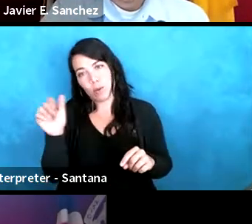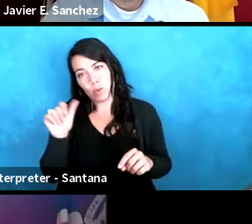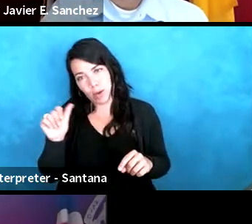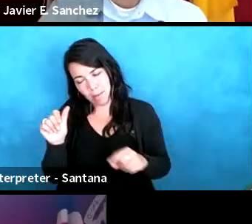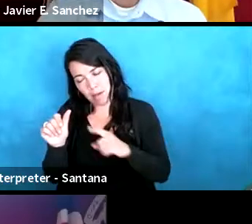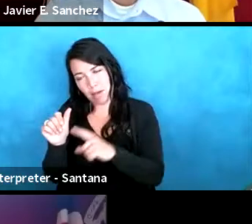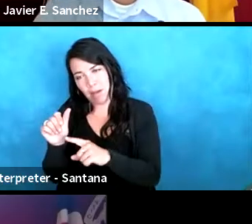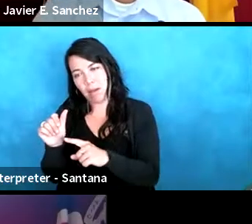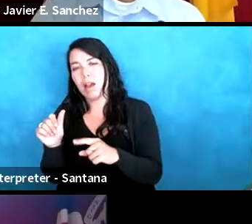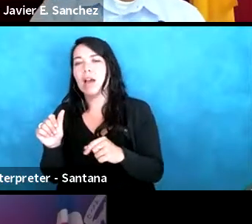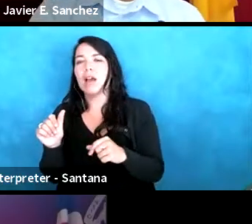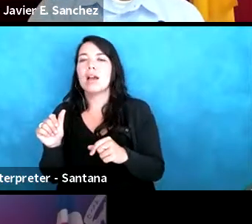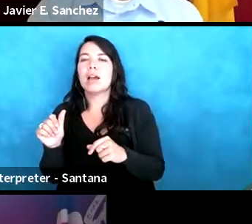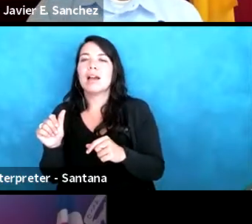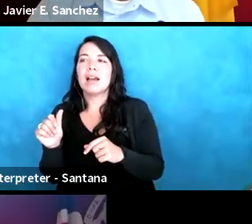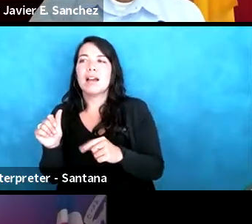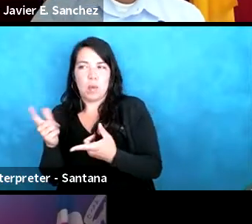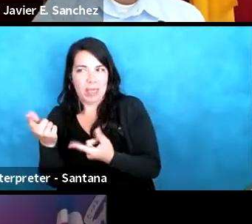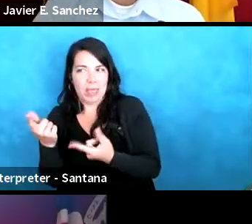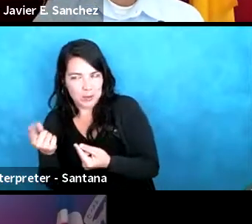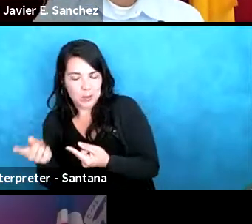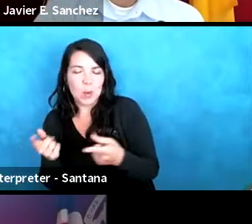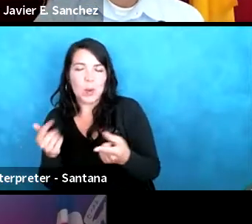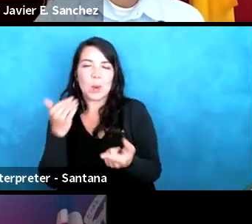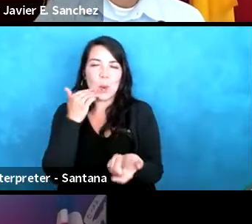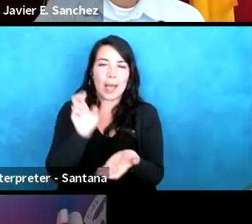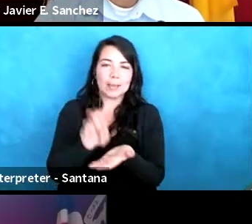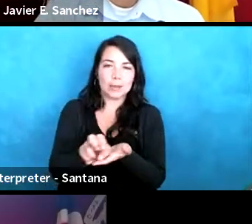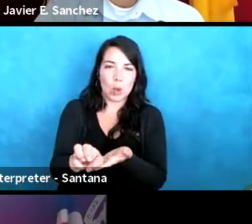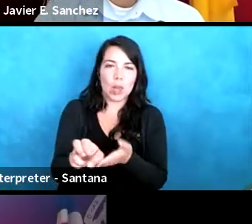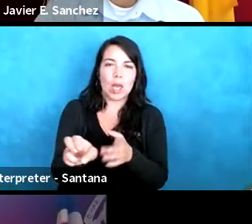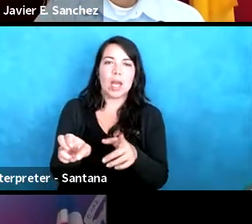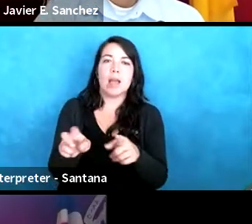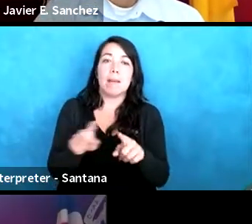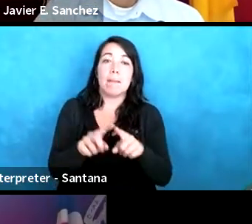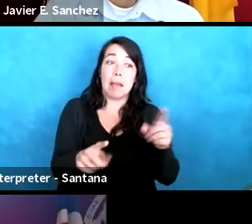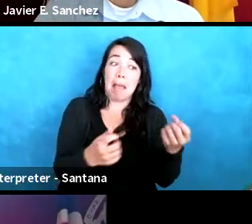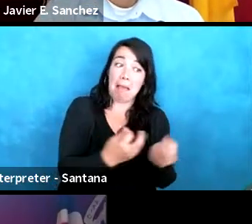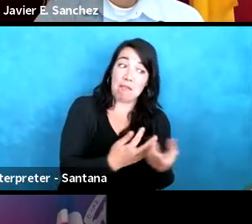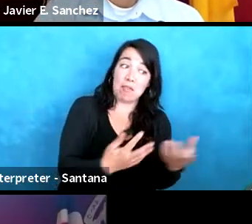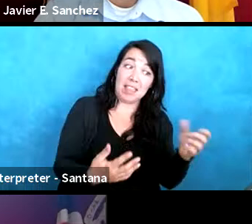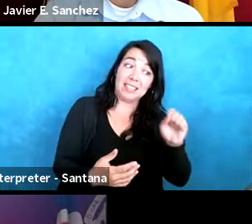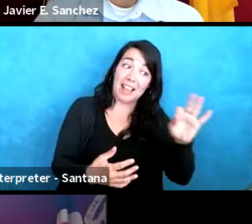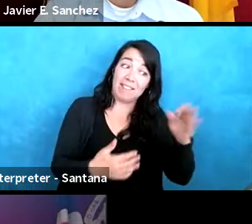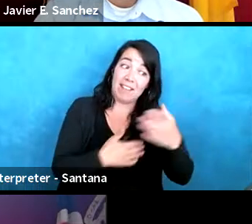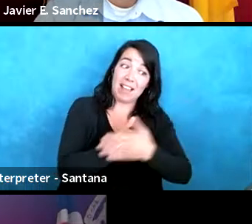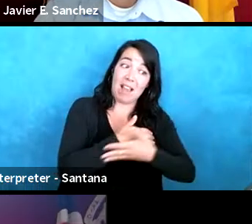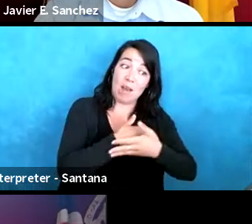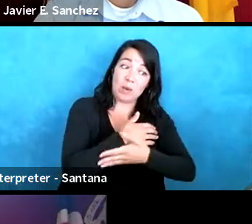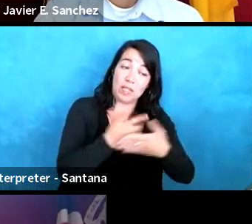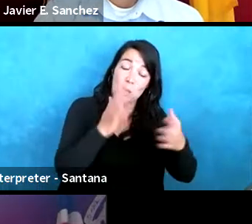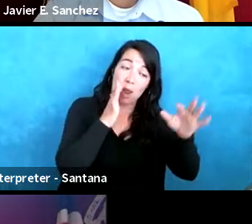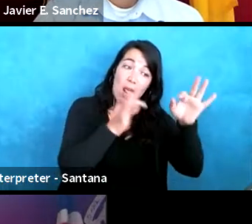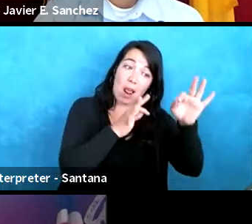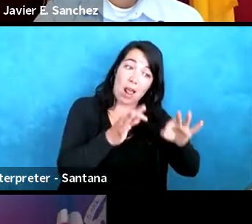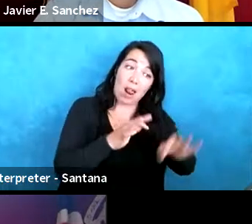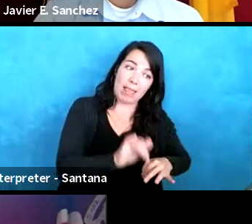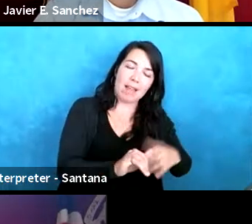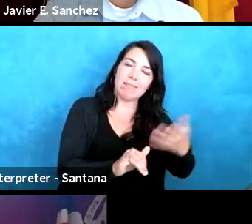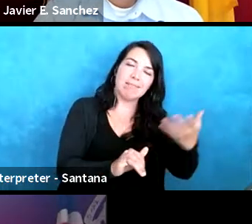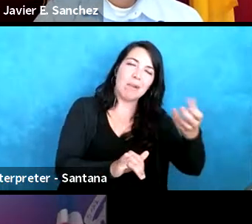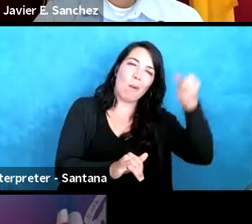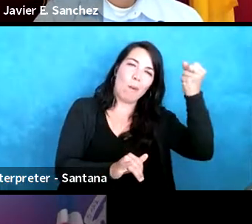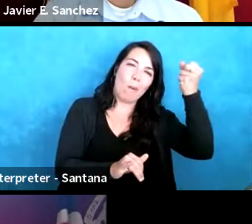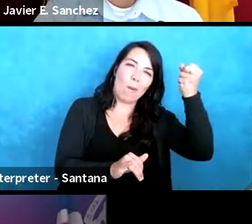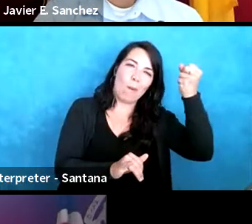know that the entire city of Española, we won't get into the areas of Santa Fe County being assisted because that's a whole other follow up, right?